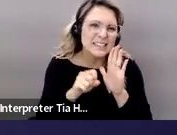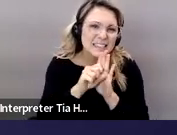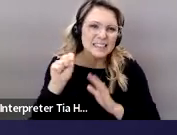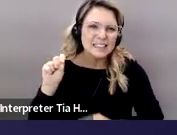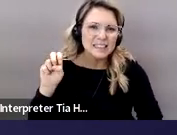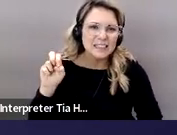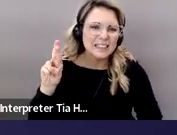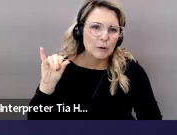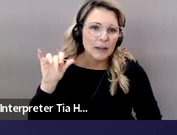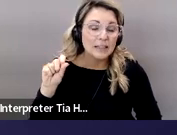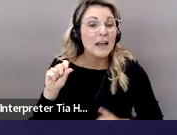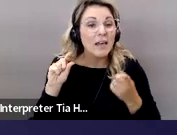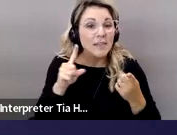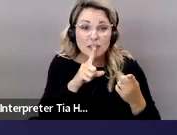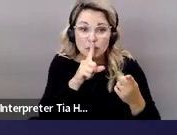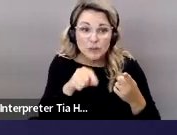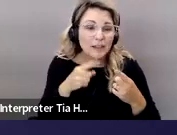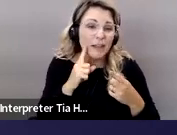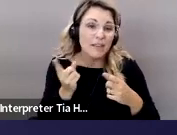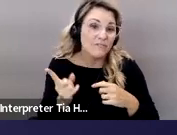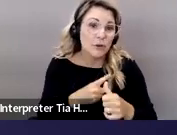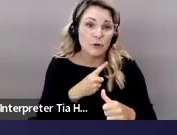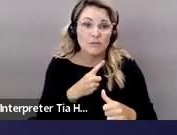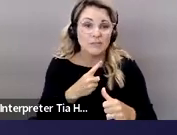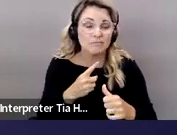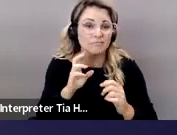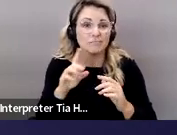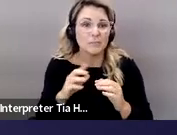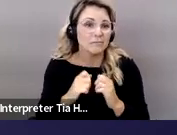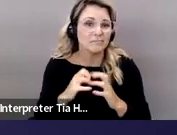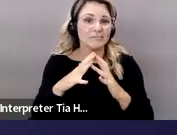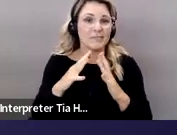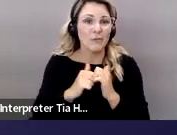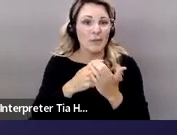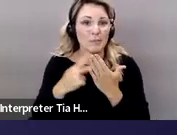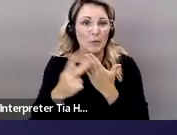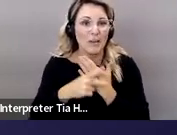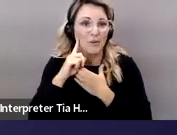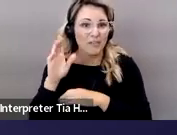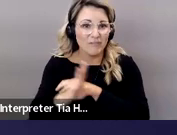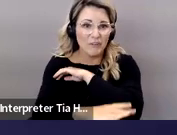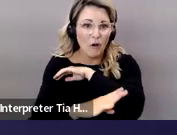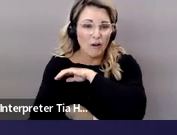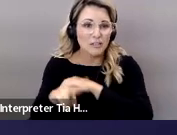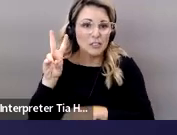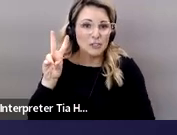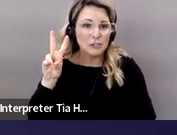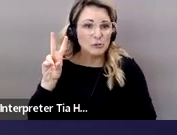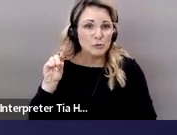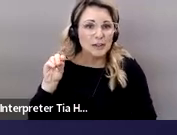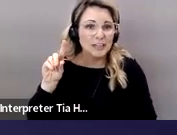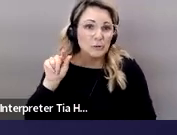the fall, and it's a great honor and privilege to be here with you to discuss strategies